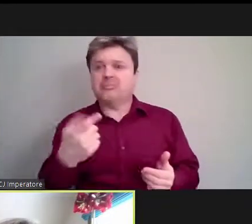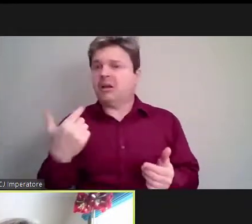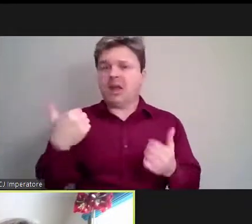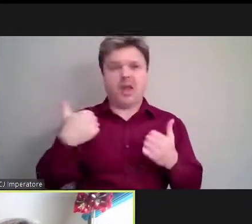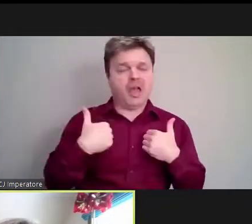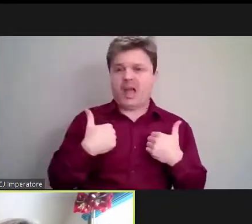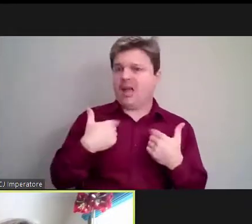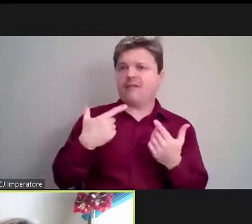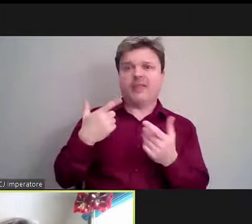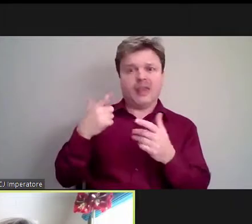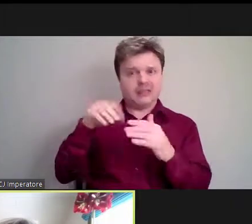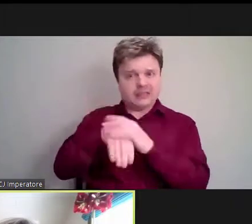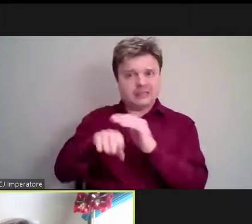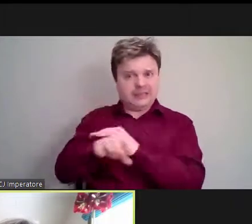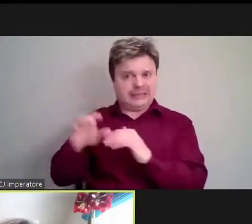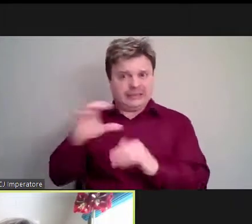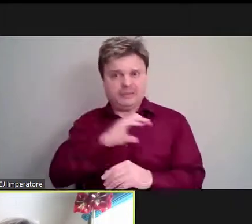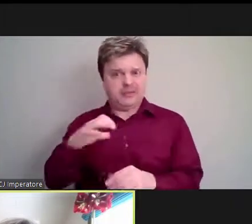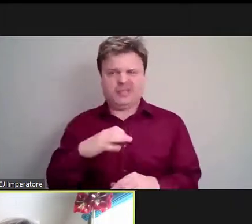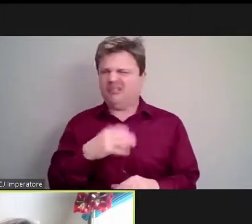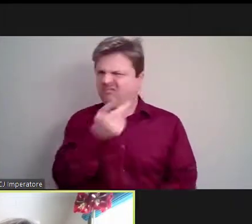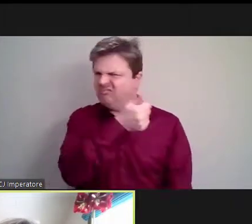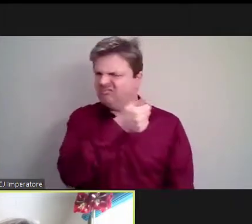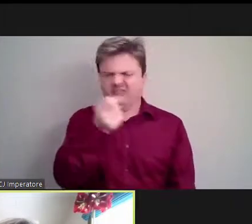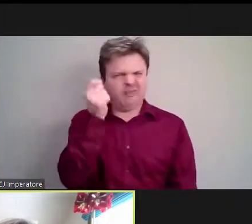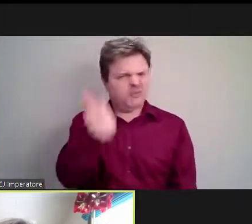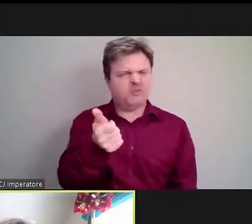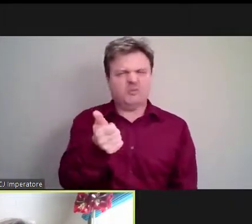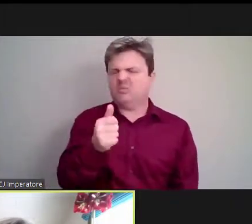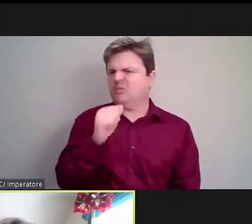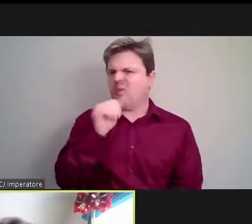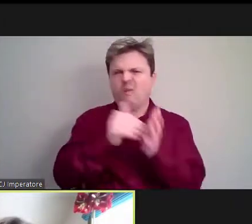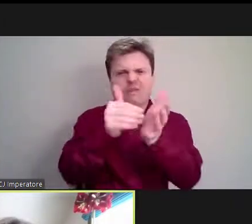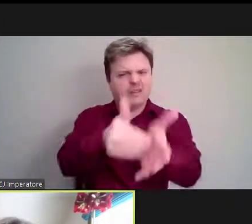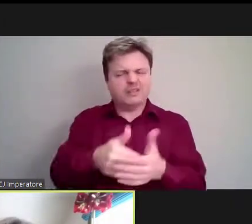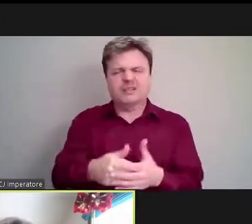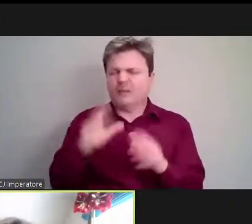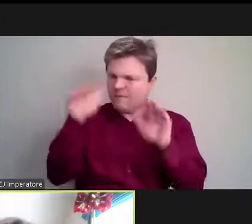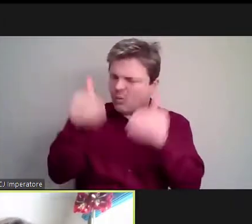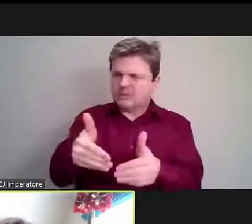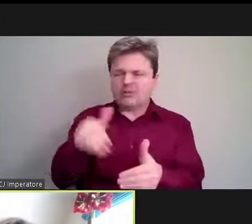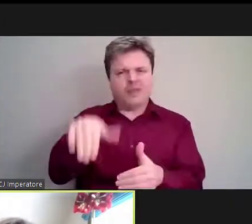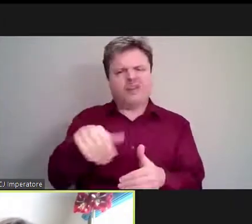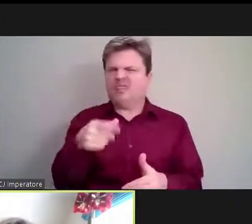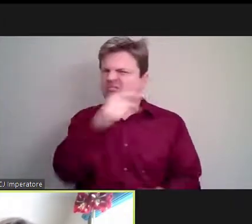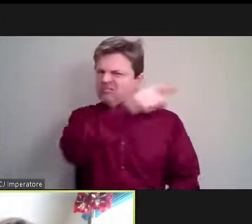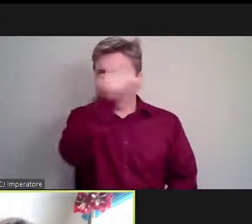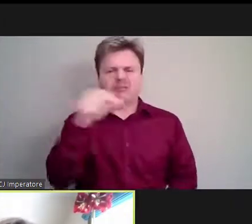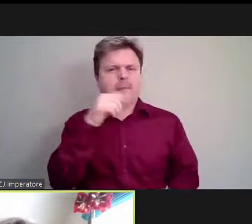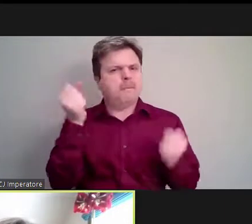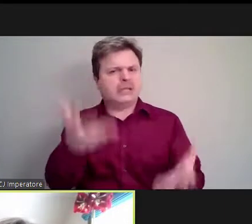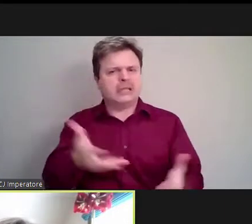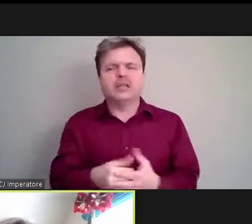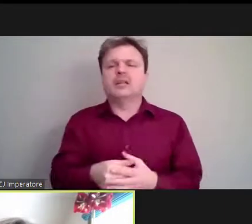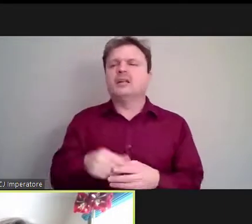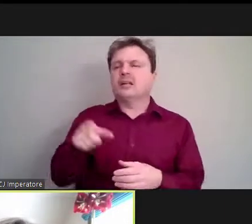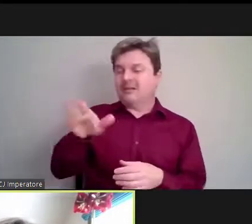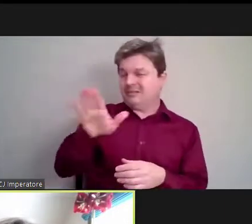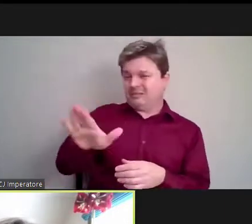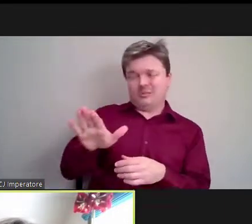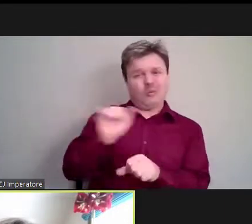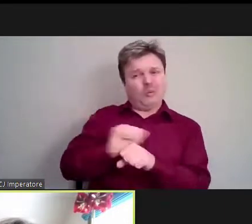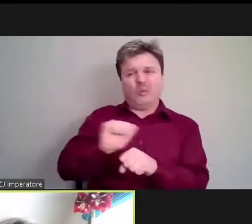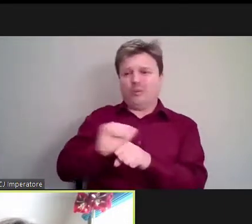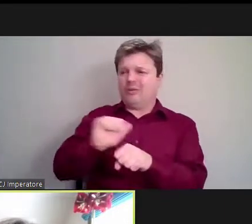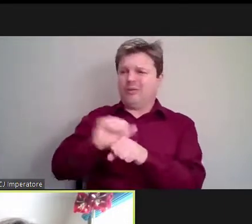focus so carefully on accessibility. So I'm guessing you know that you're doing groundbreaking work, but I would love to hear a